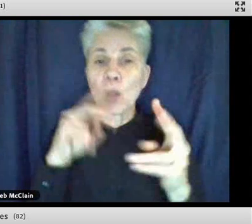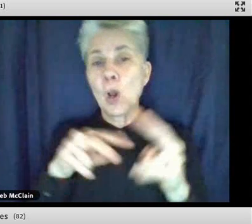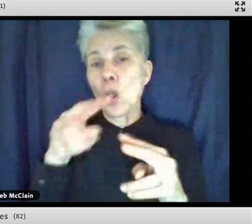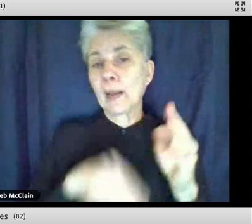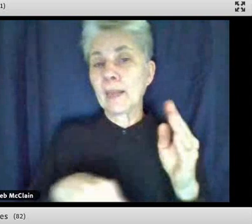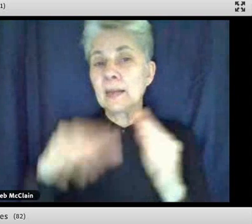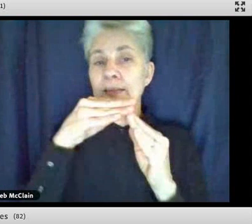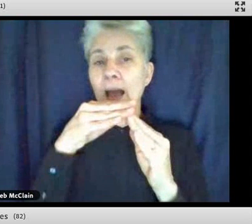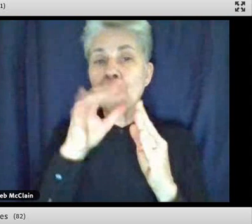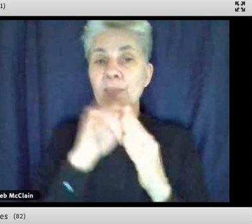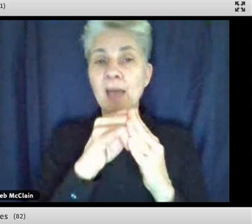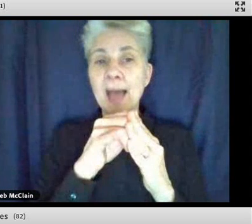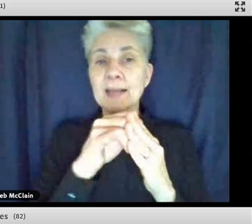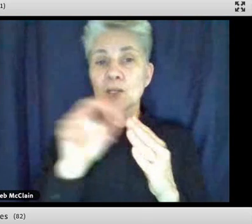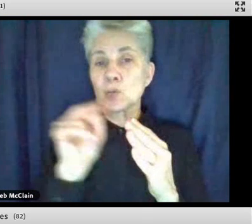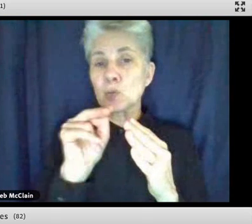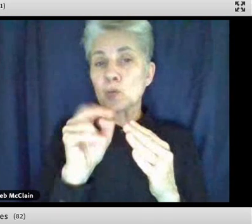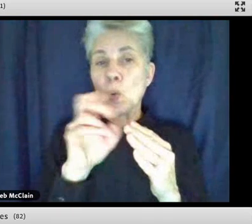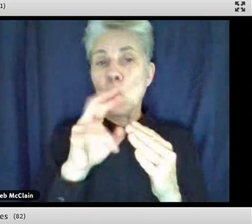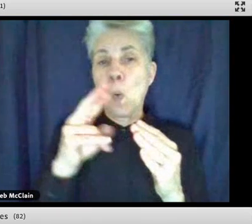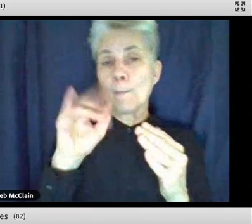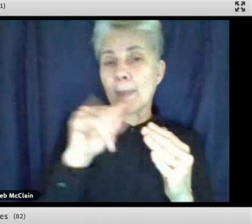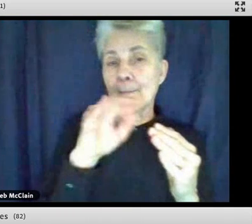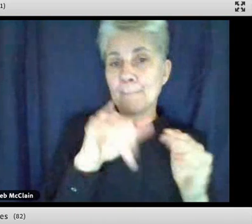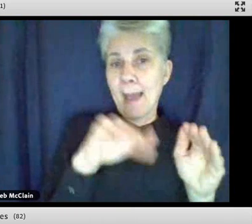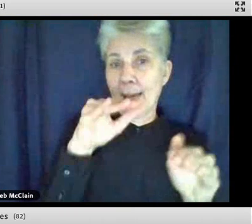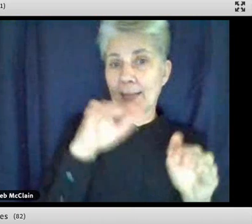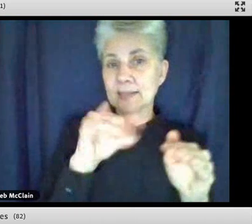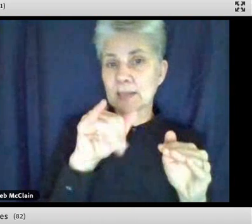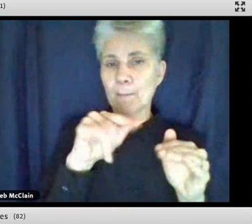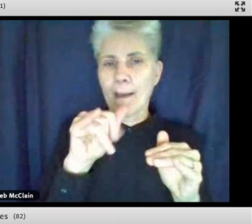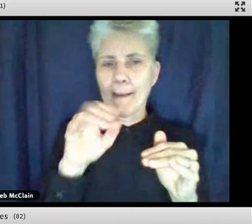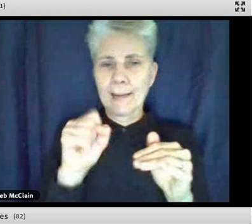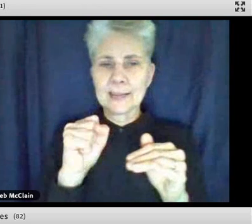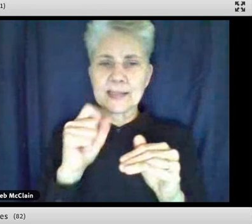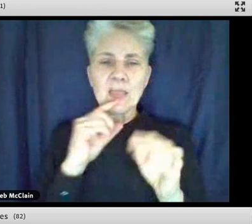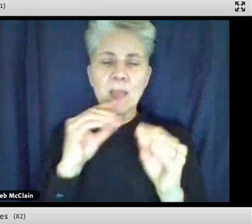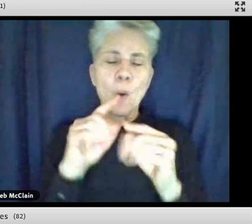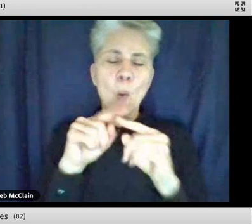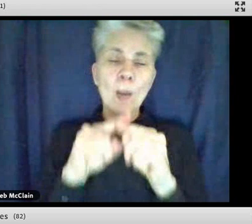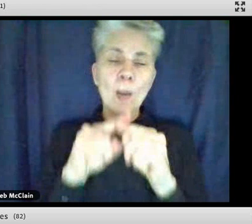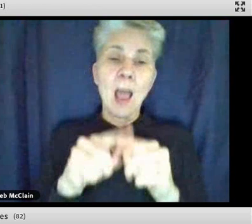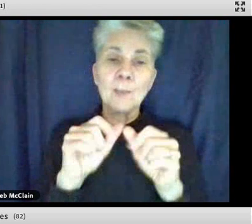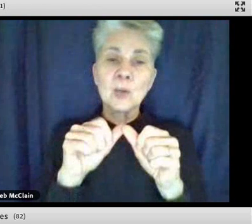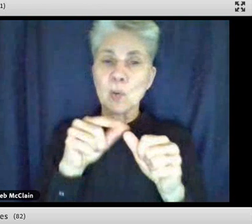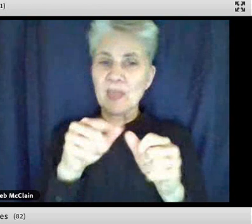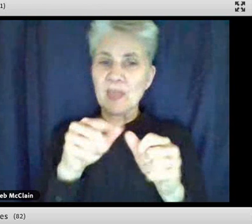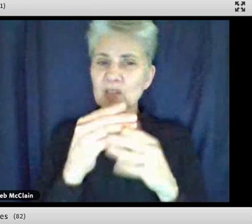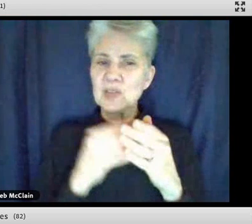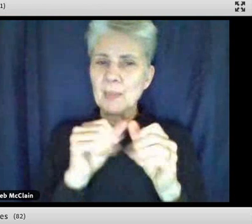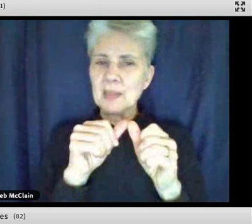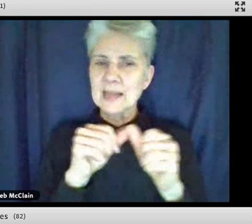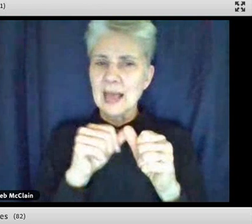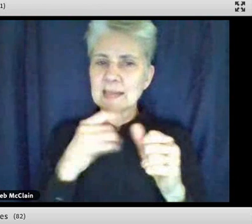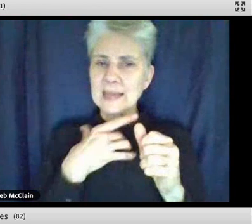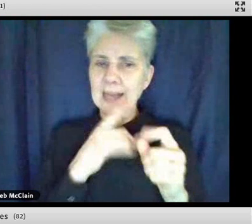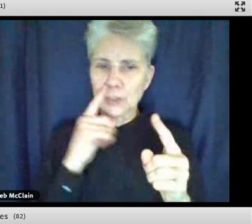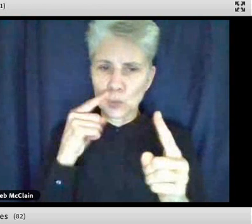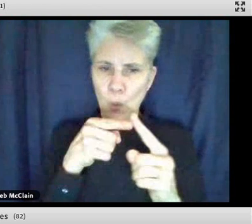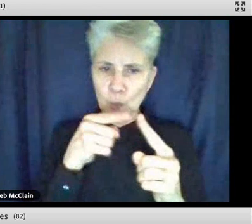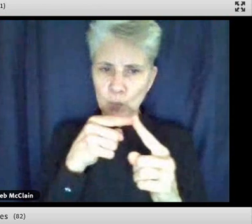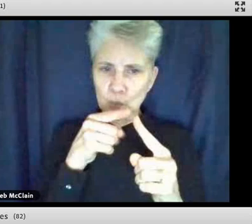it's neutral or bias, neutral or balanced bias, and the more reliable sources. So these are some of the sites that I tend to go to.